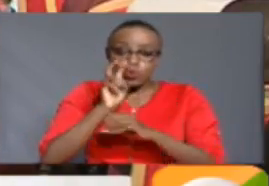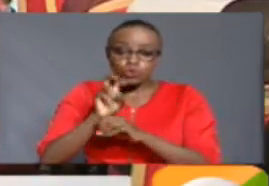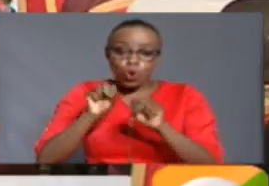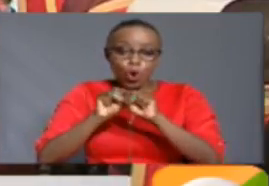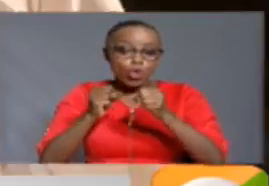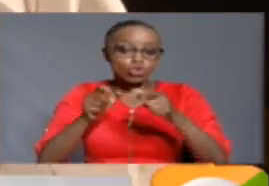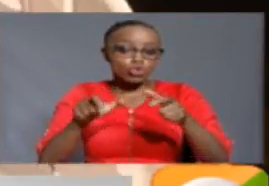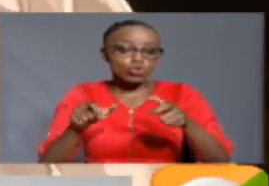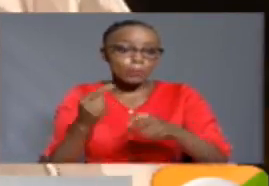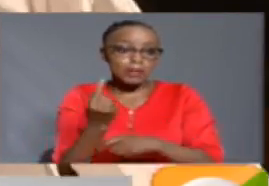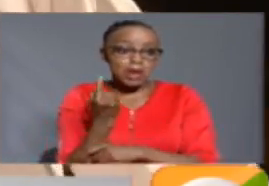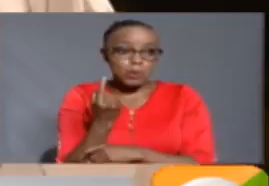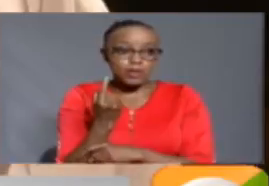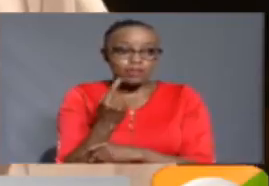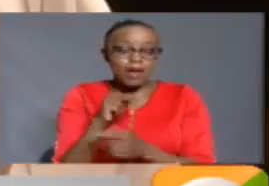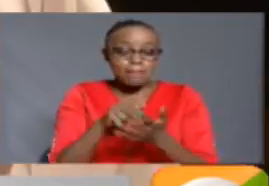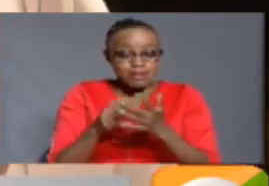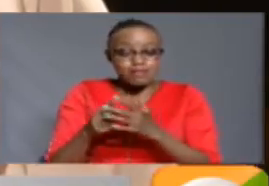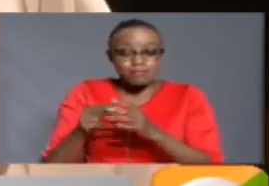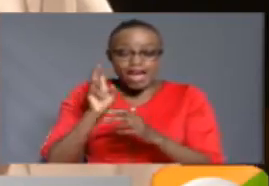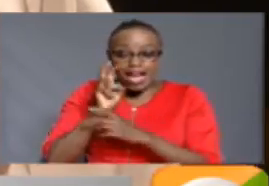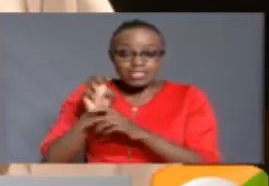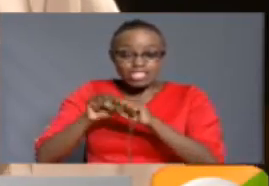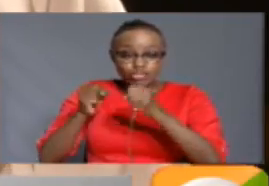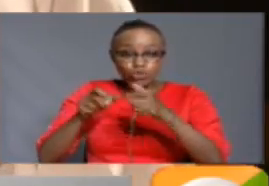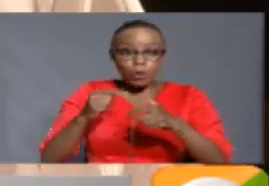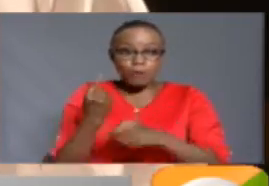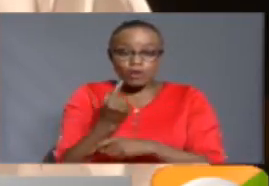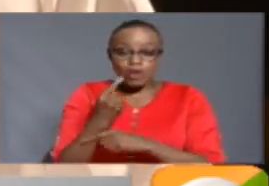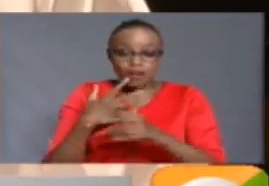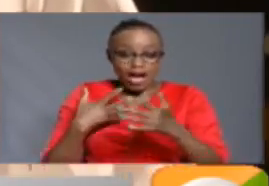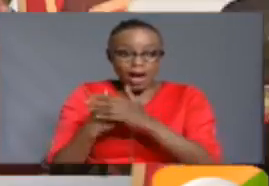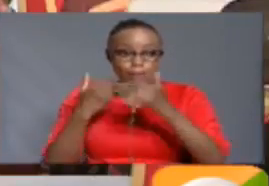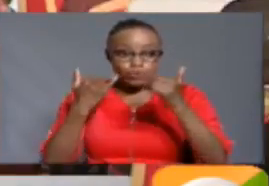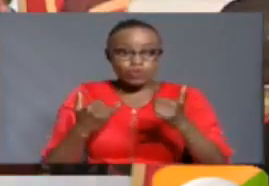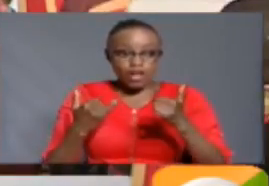media? Yes, we also saw it in social media. Kwa hivyo hadi sasa